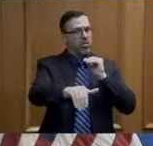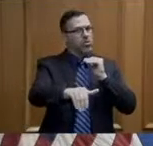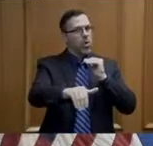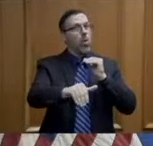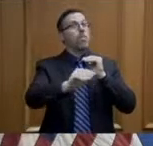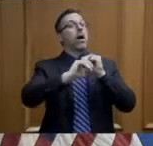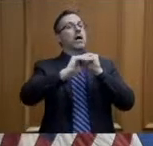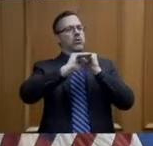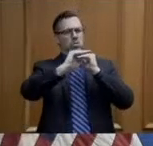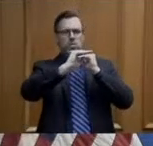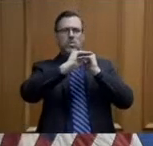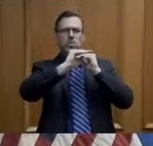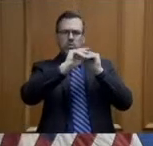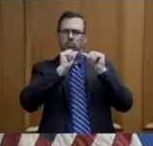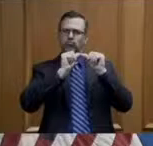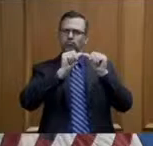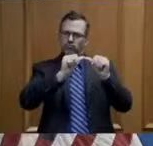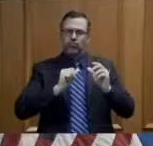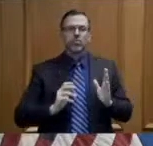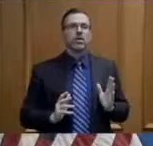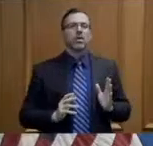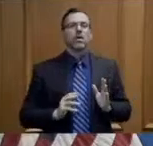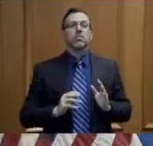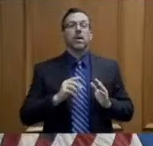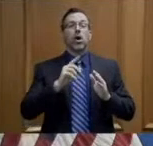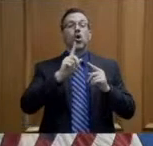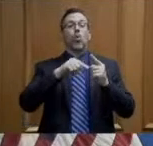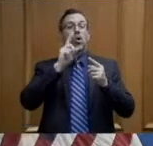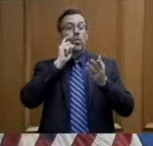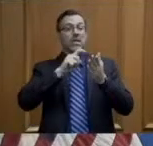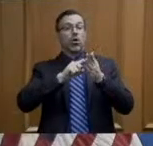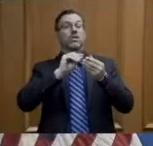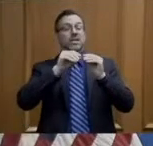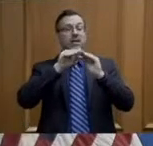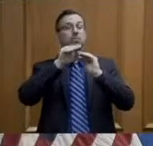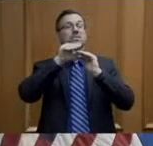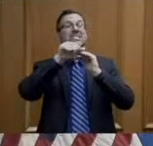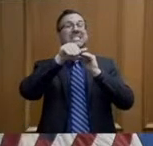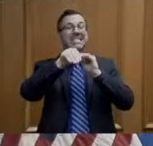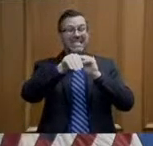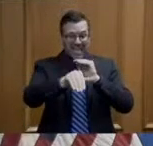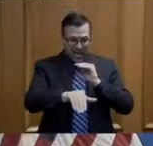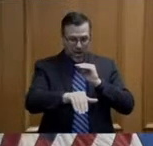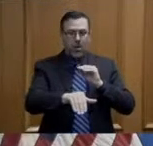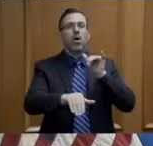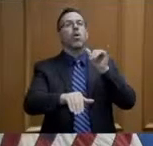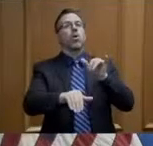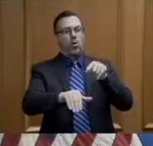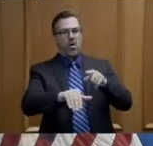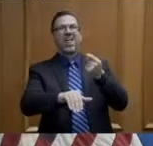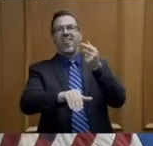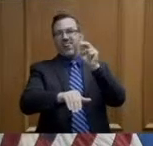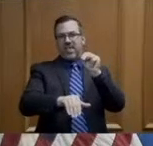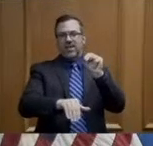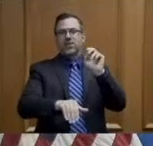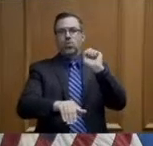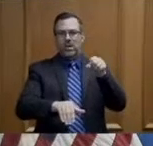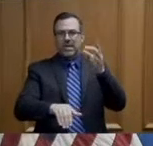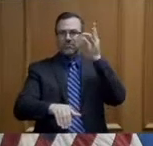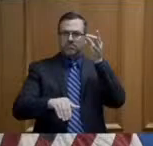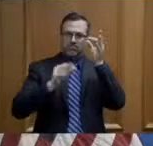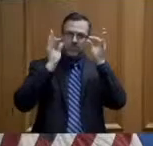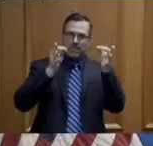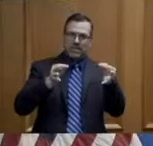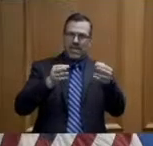to not only stabilize but to turn downward. There are a number of things that have to happen, and we're very encouraged that what we have done has